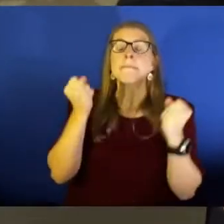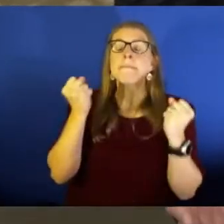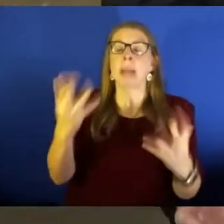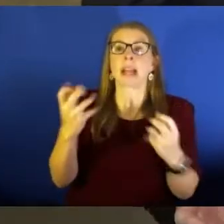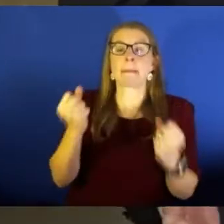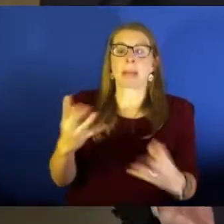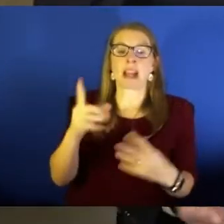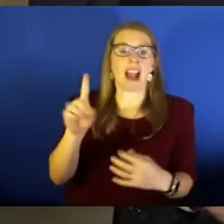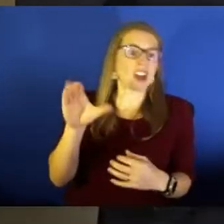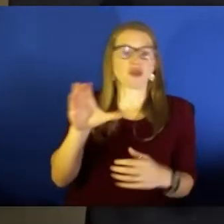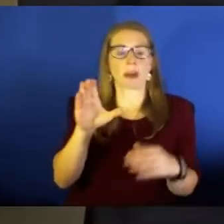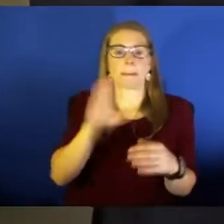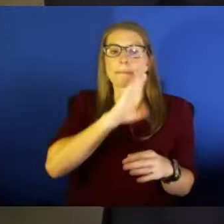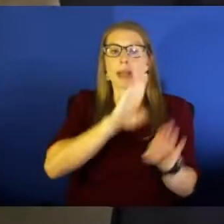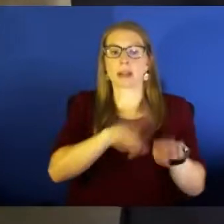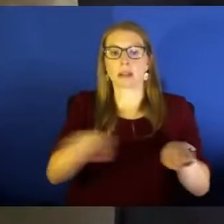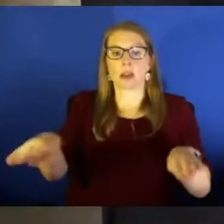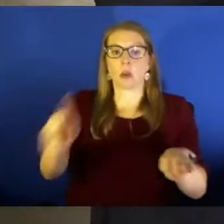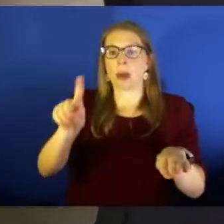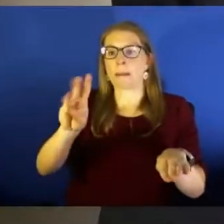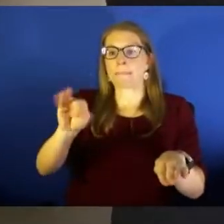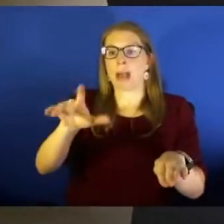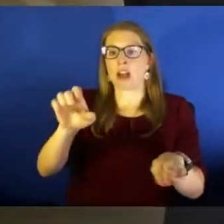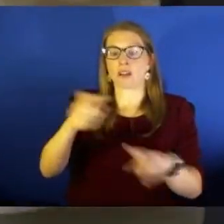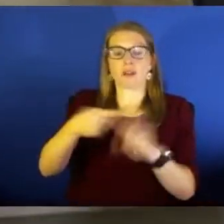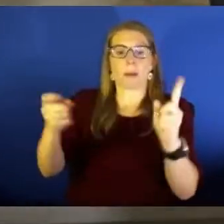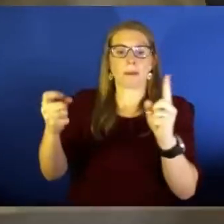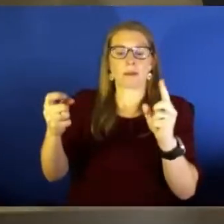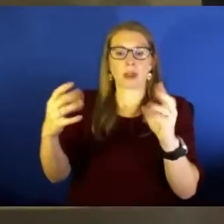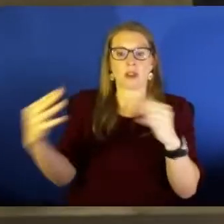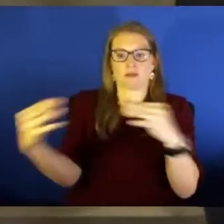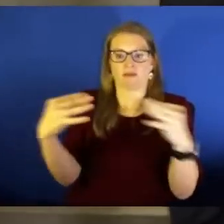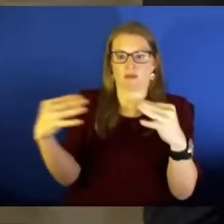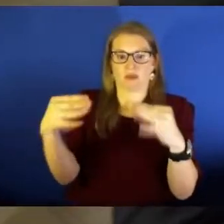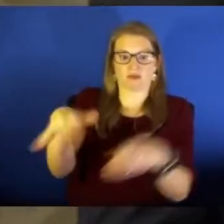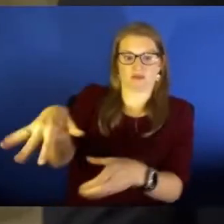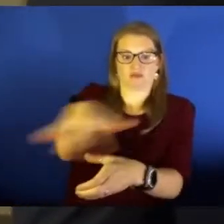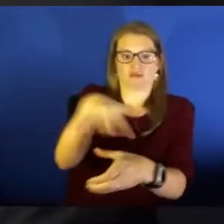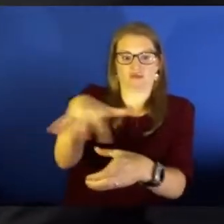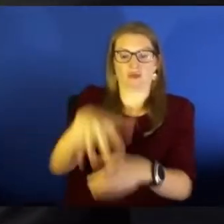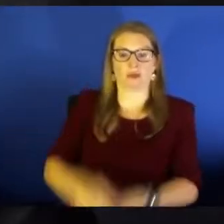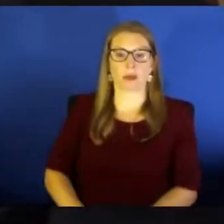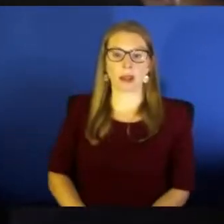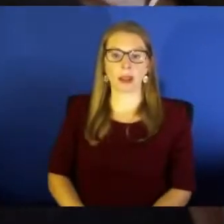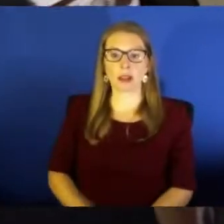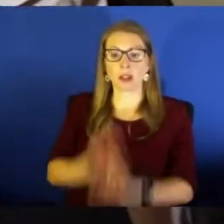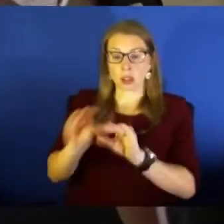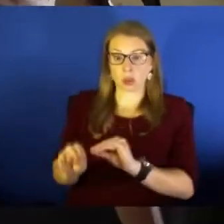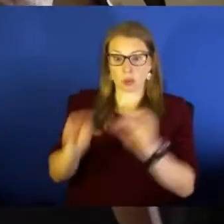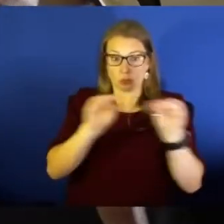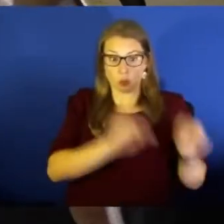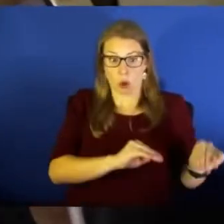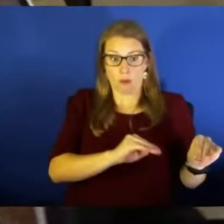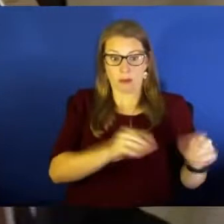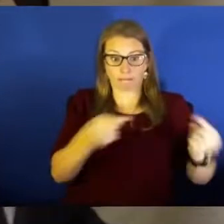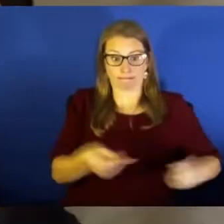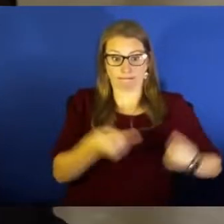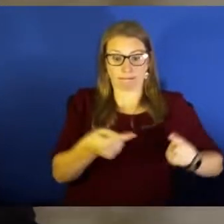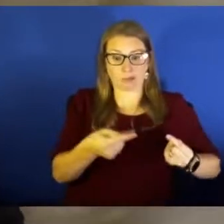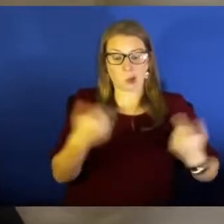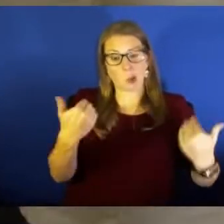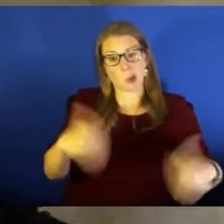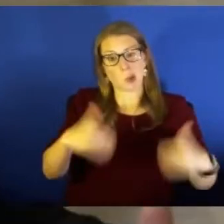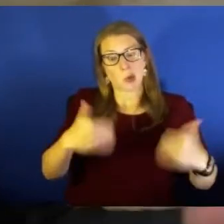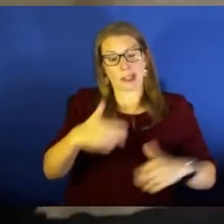a mile of the front. And tell us about this right here, this wagon behind us. So moving those who are injured is always a tremendously